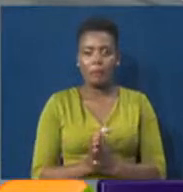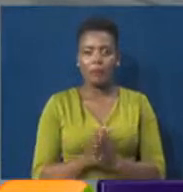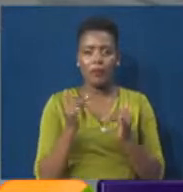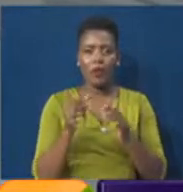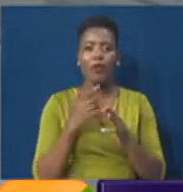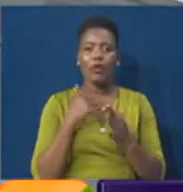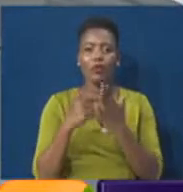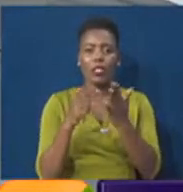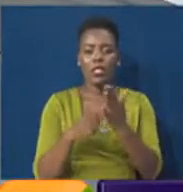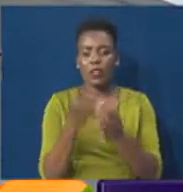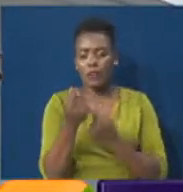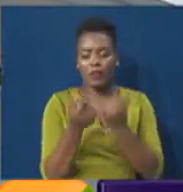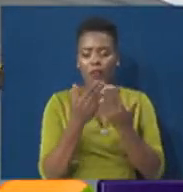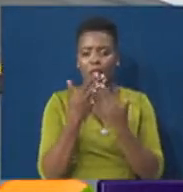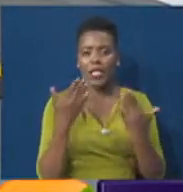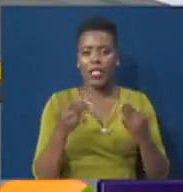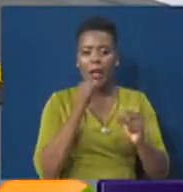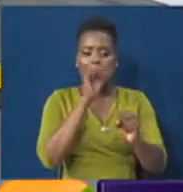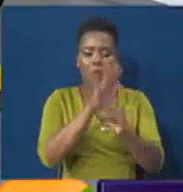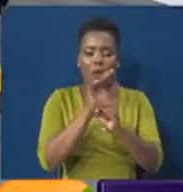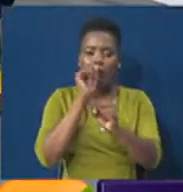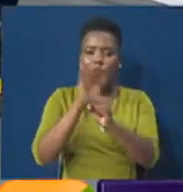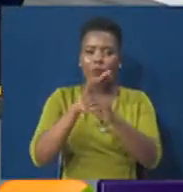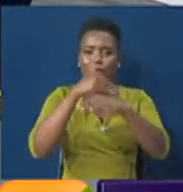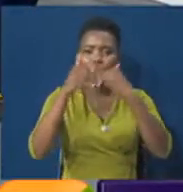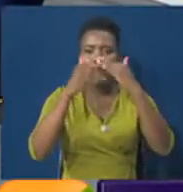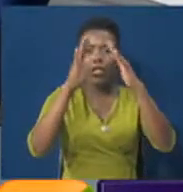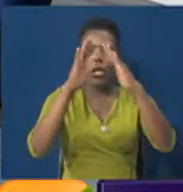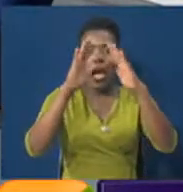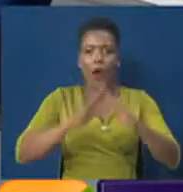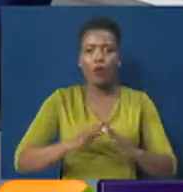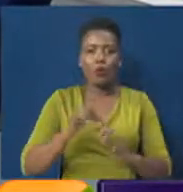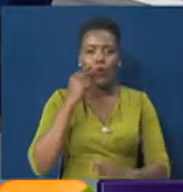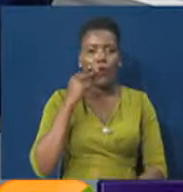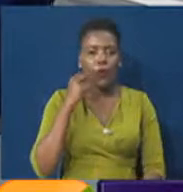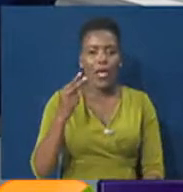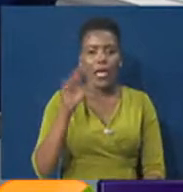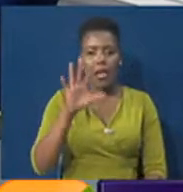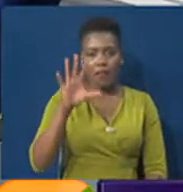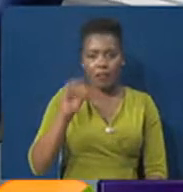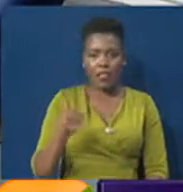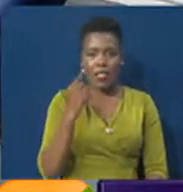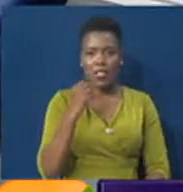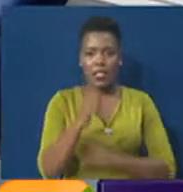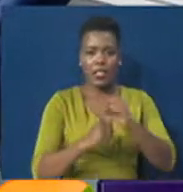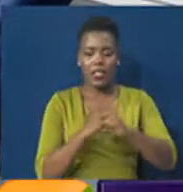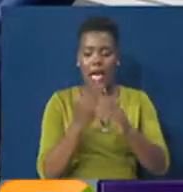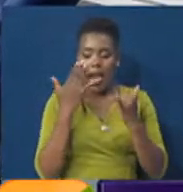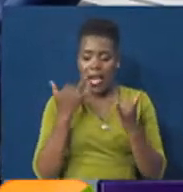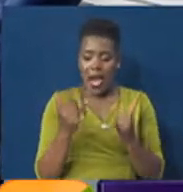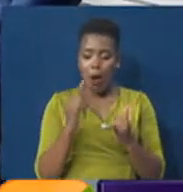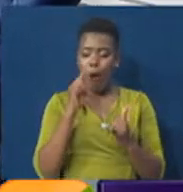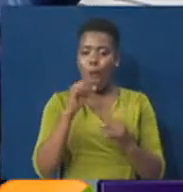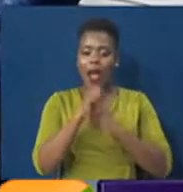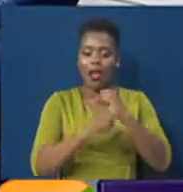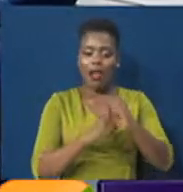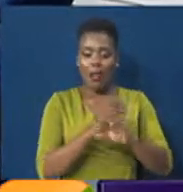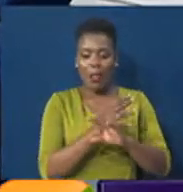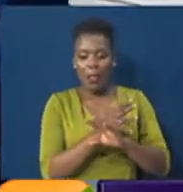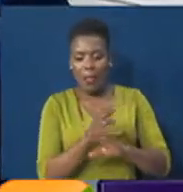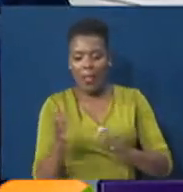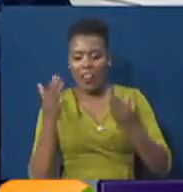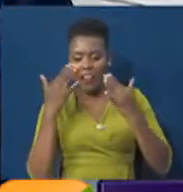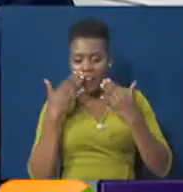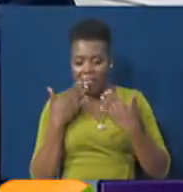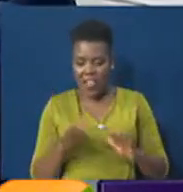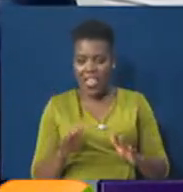few things here because the promise is to build 250,000 units every year. It is now 1 year later. How many have you put up?